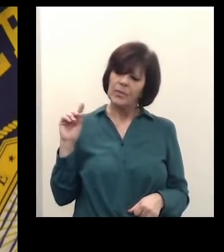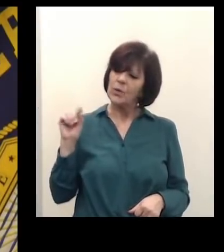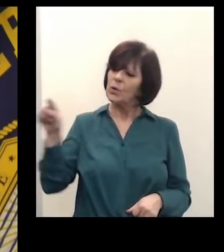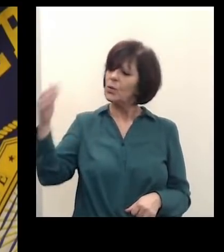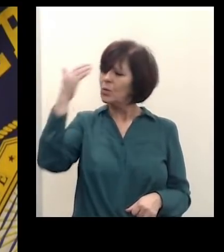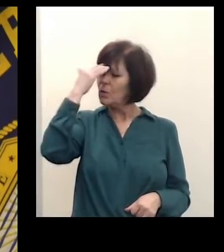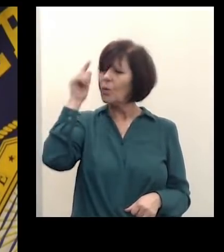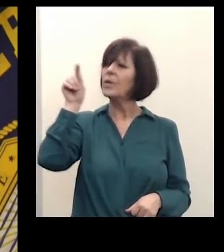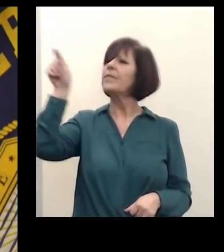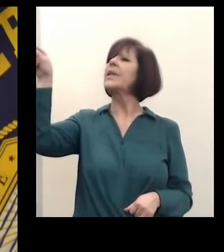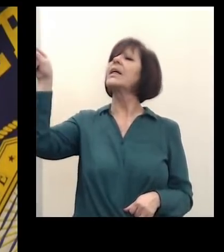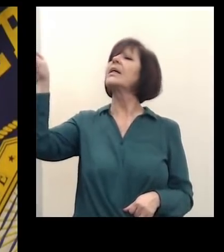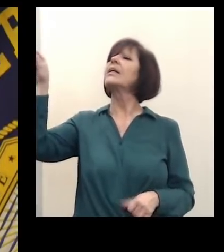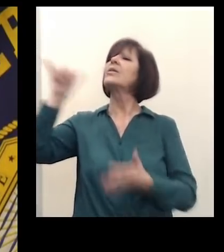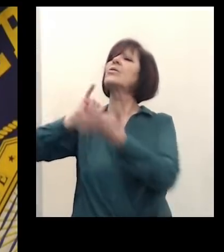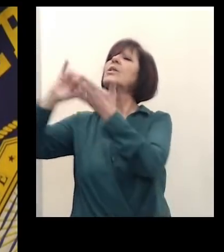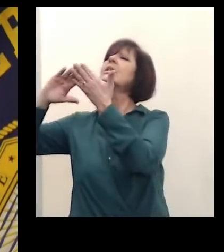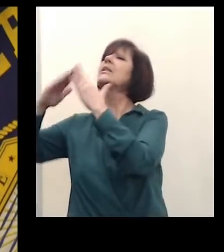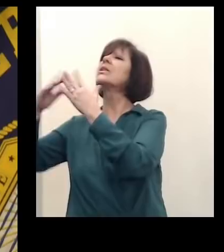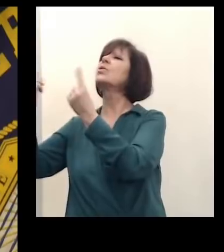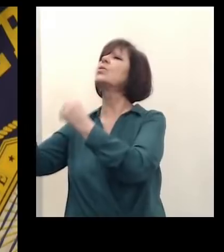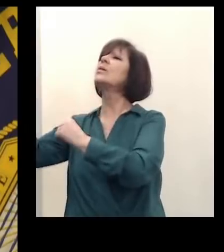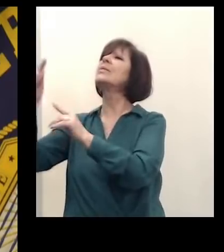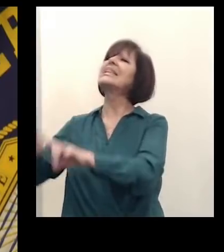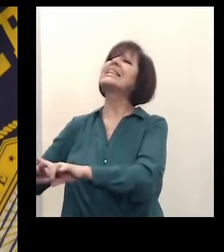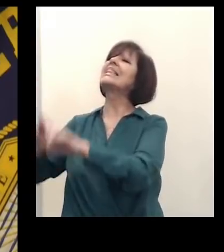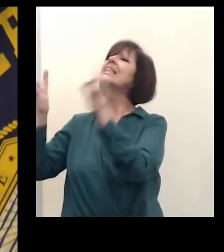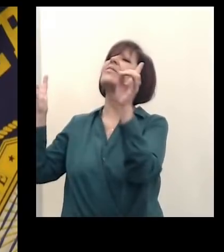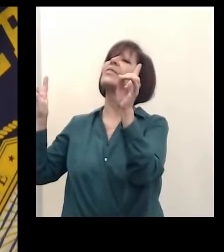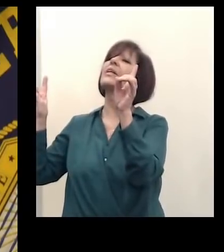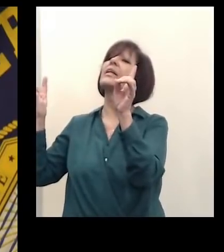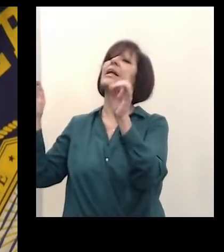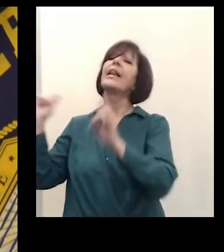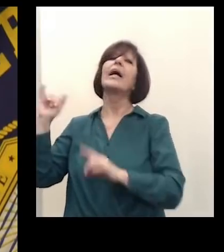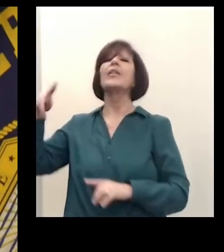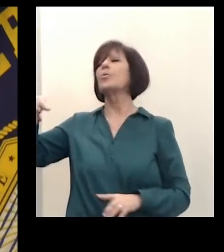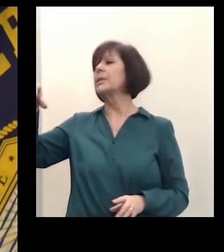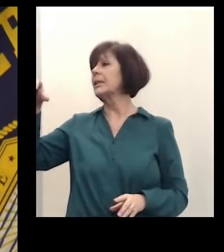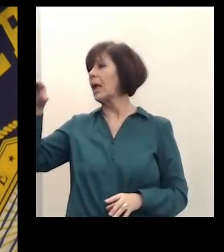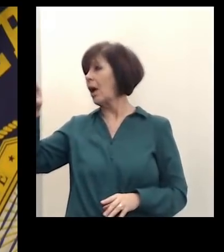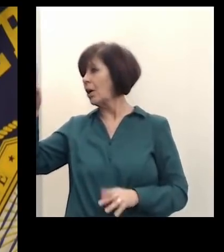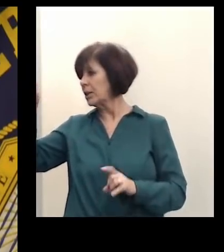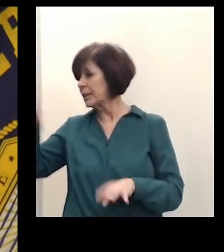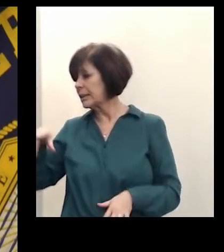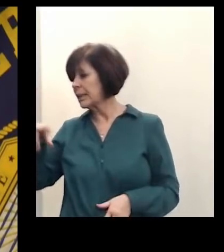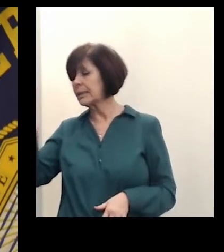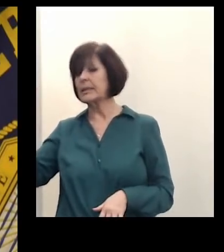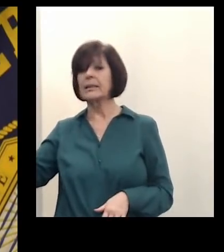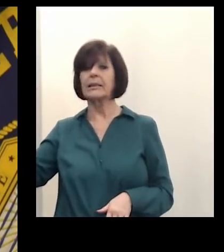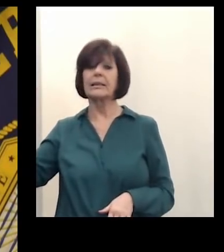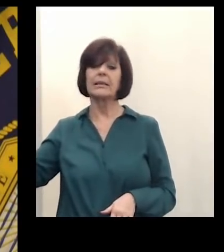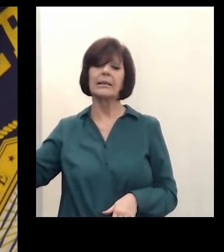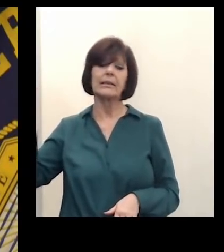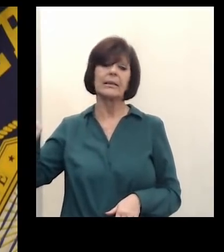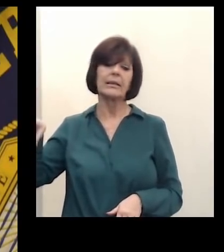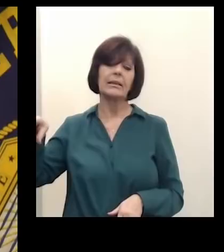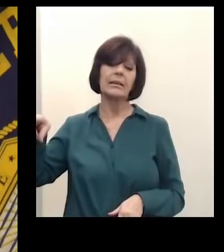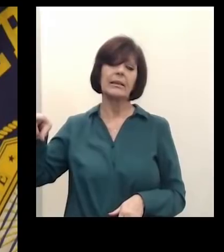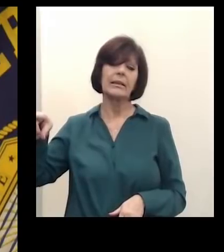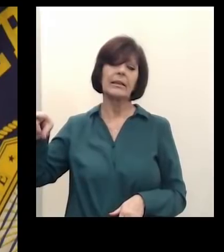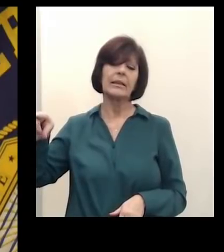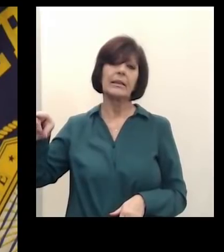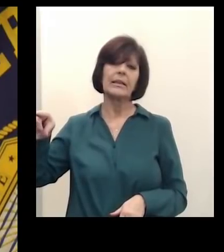different in terms of, let's say, their PCR tests and their CT cycle